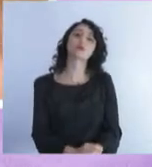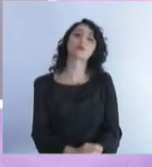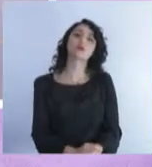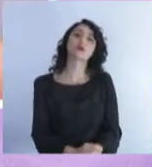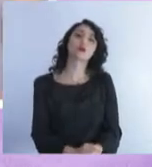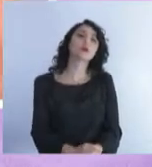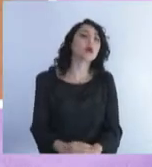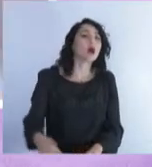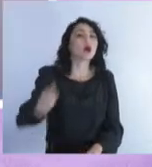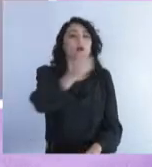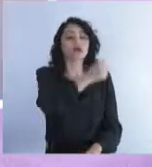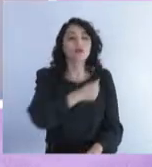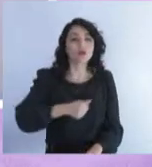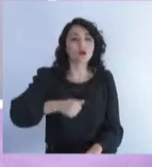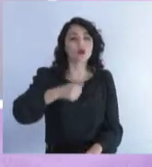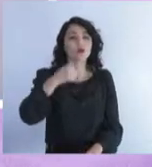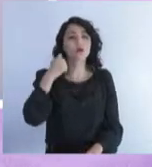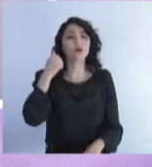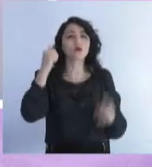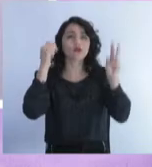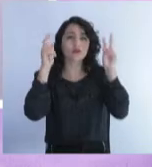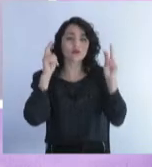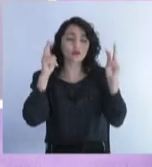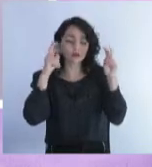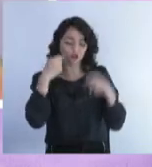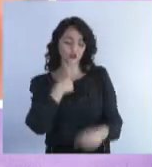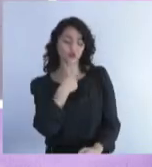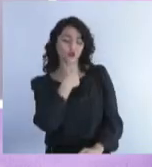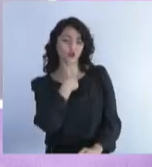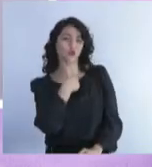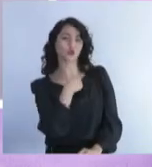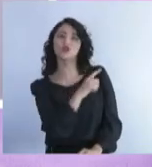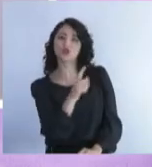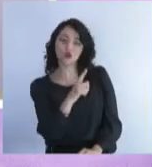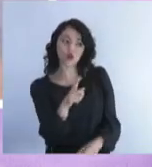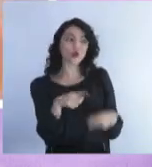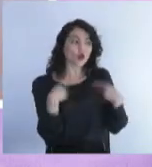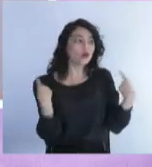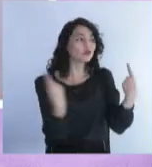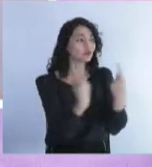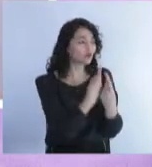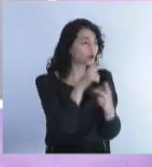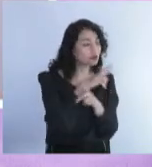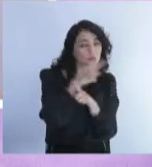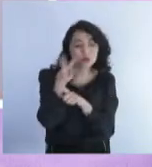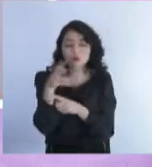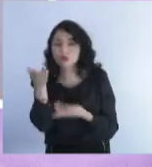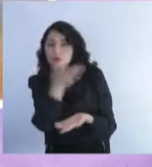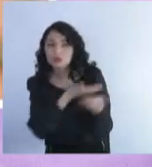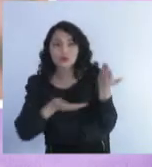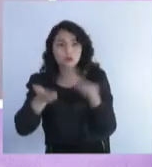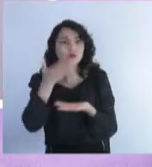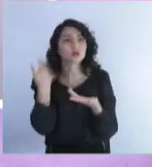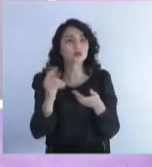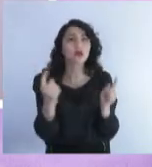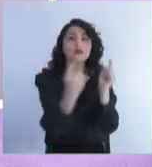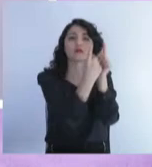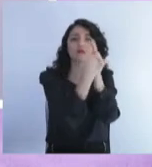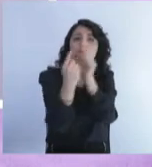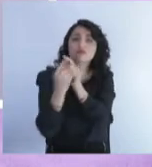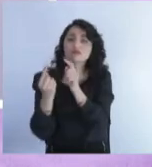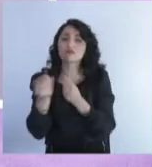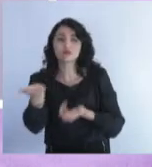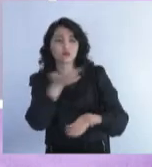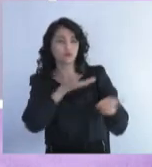our well-being is not just about me, but about us, about the people we connect with. We can spread